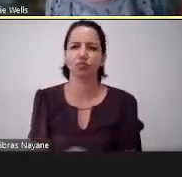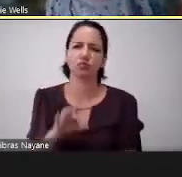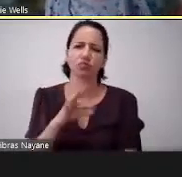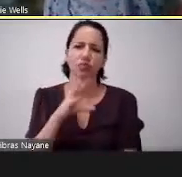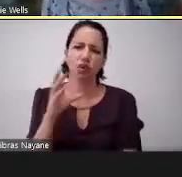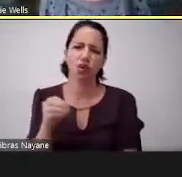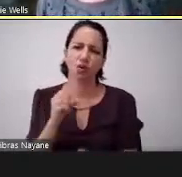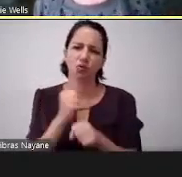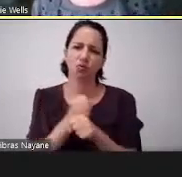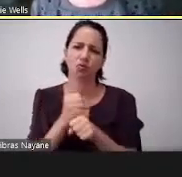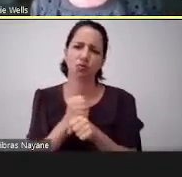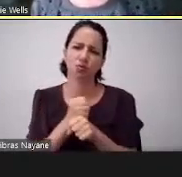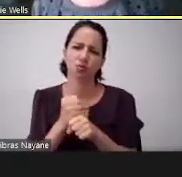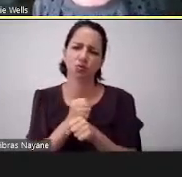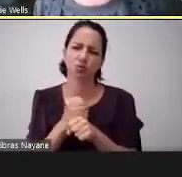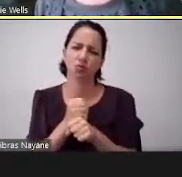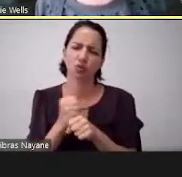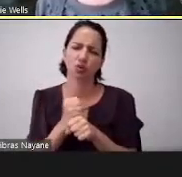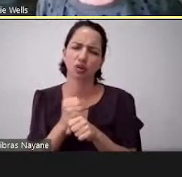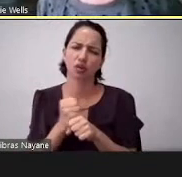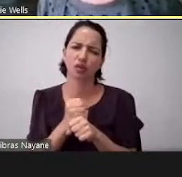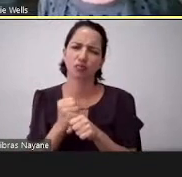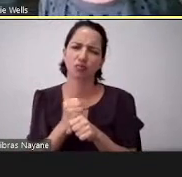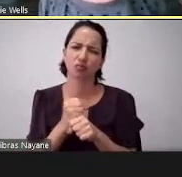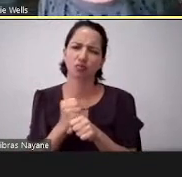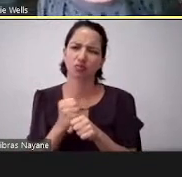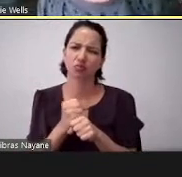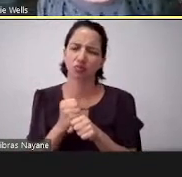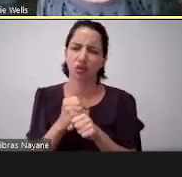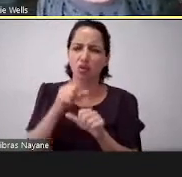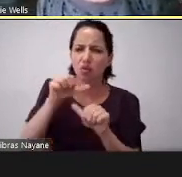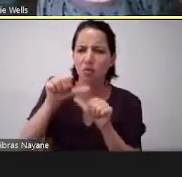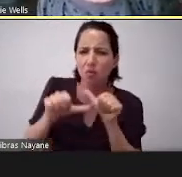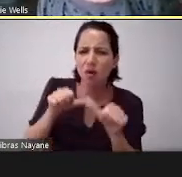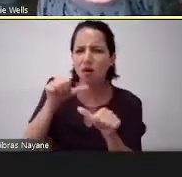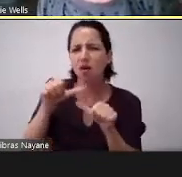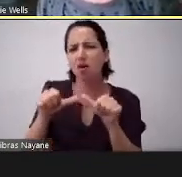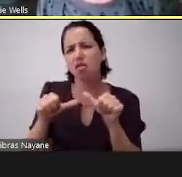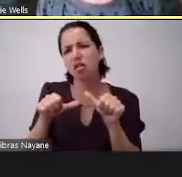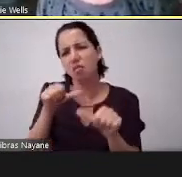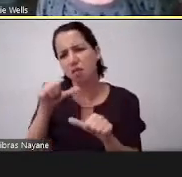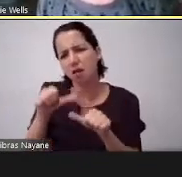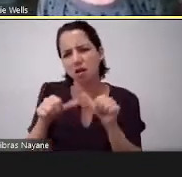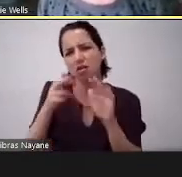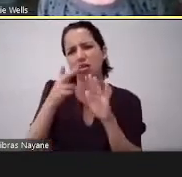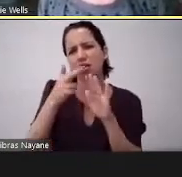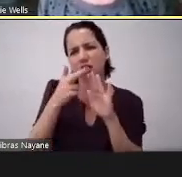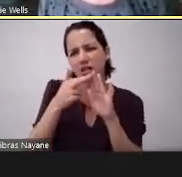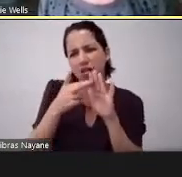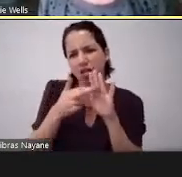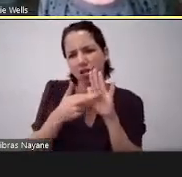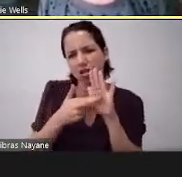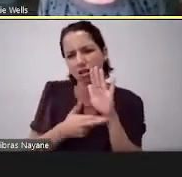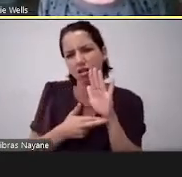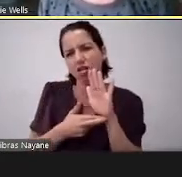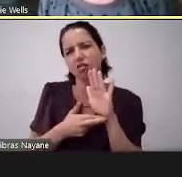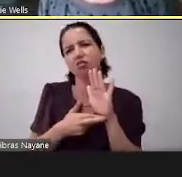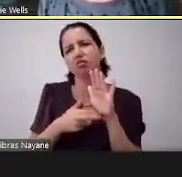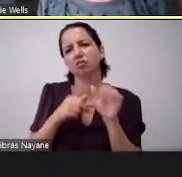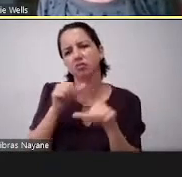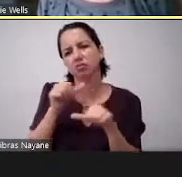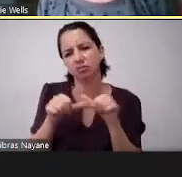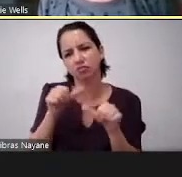every year brings some change to pensions policy and taxation. But 2006 was the most radical to date.